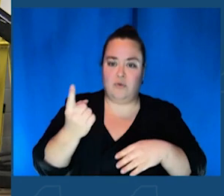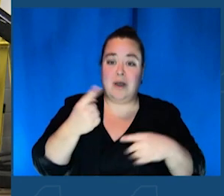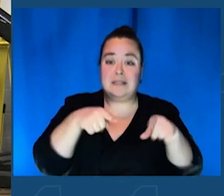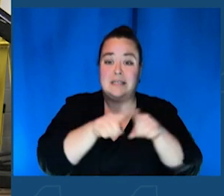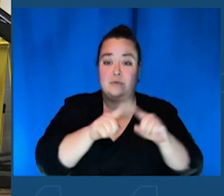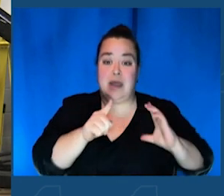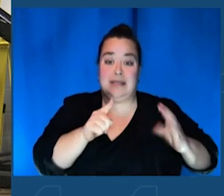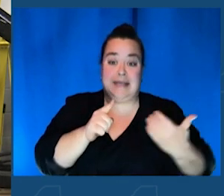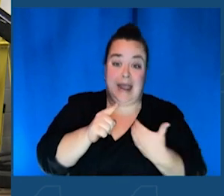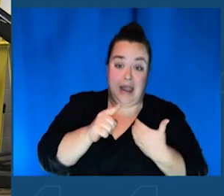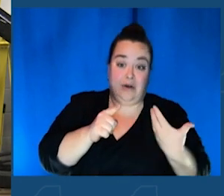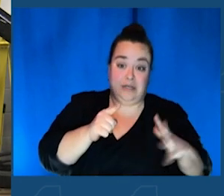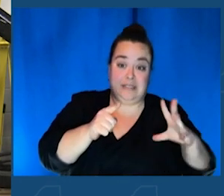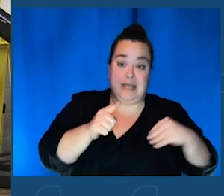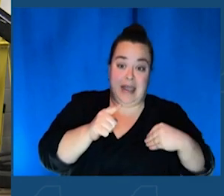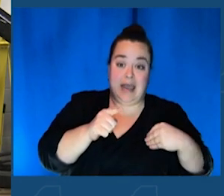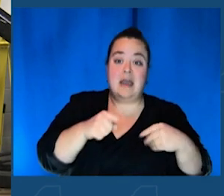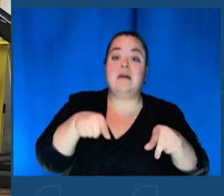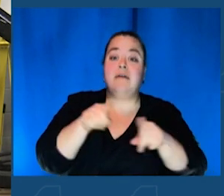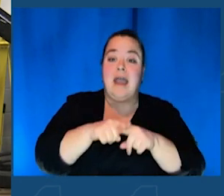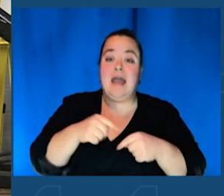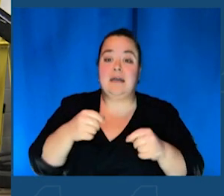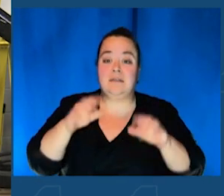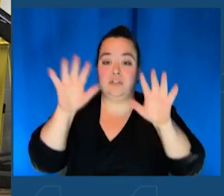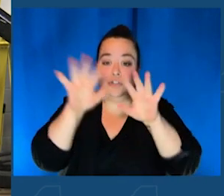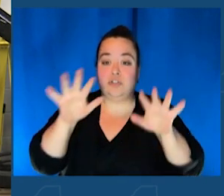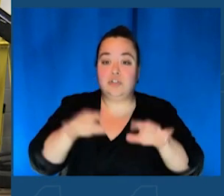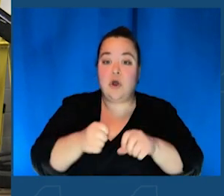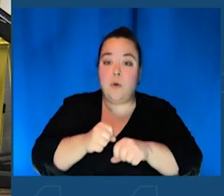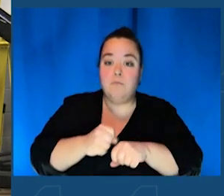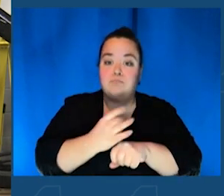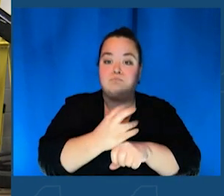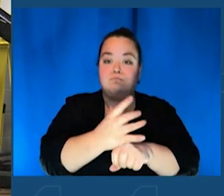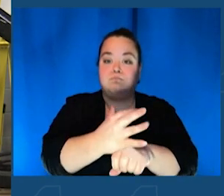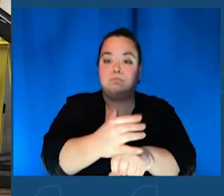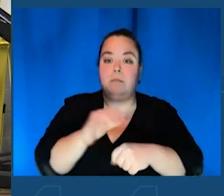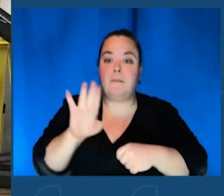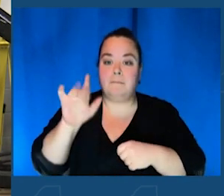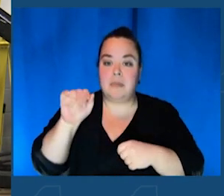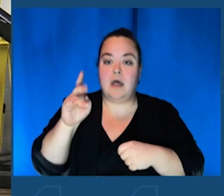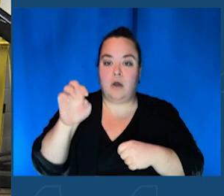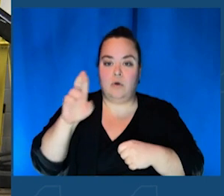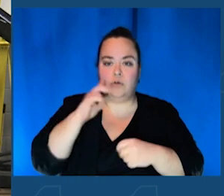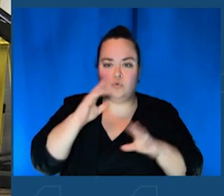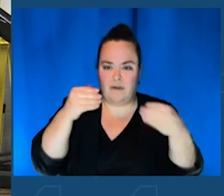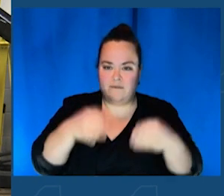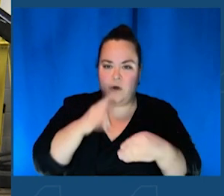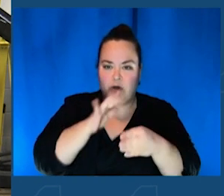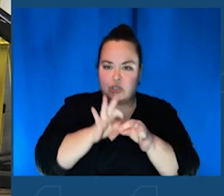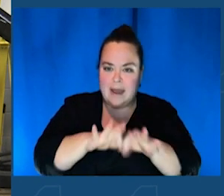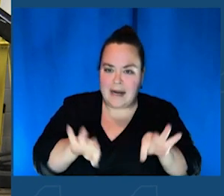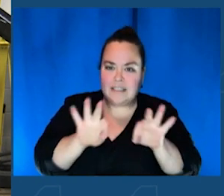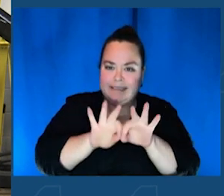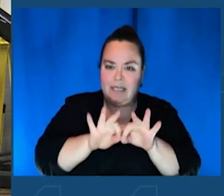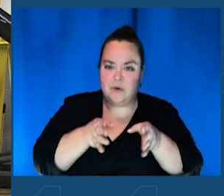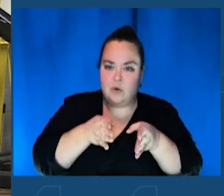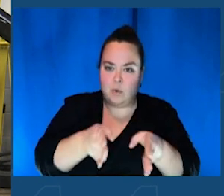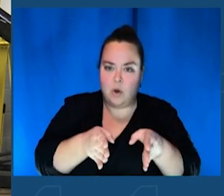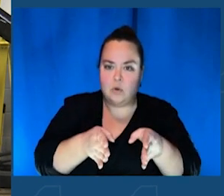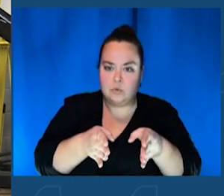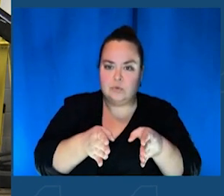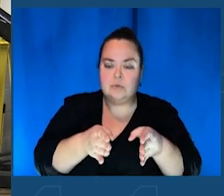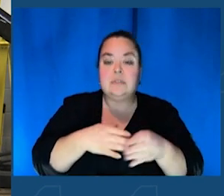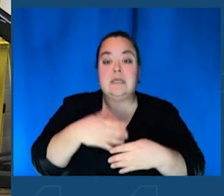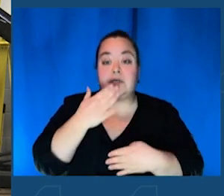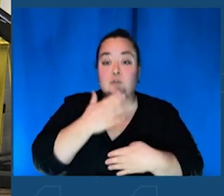blowers. We really focused on the arterial roads, and it's good to see that at this